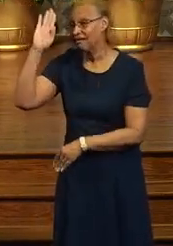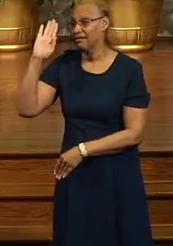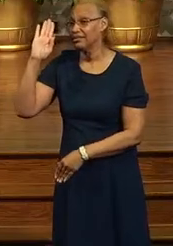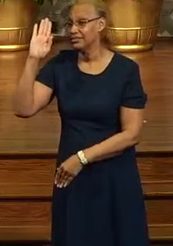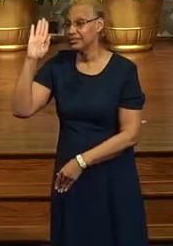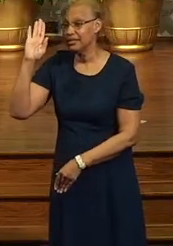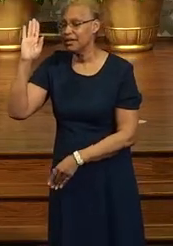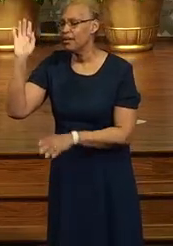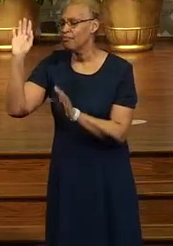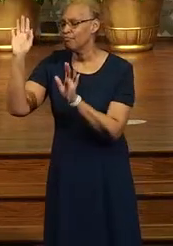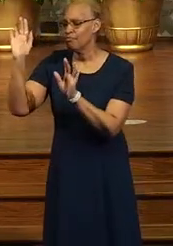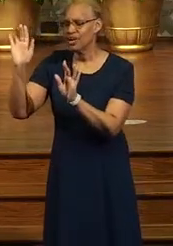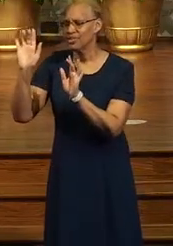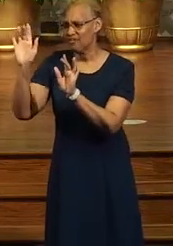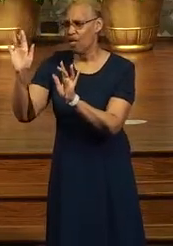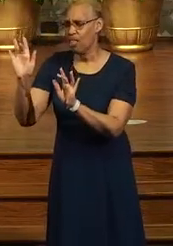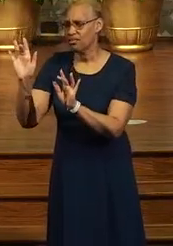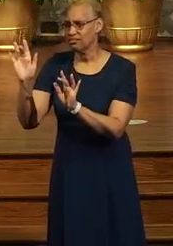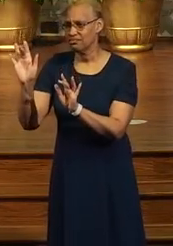Merciful.